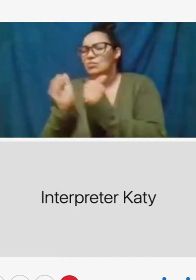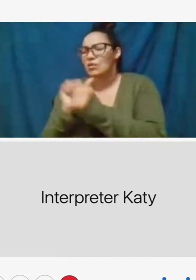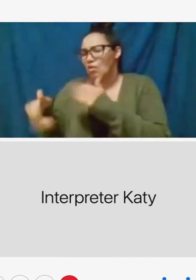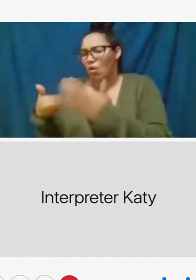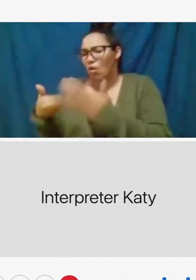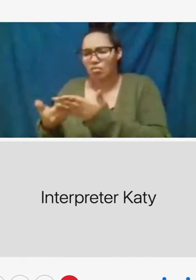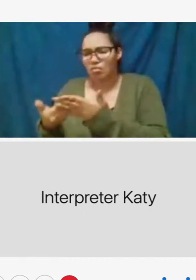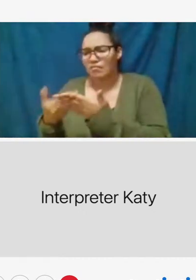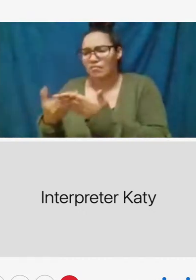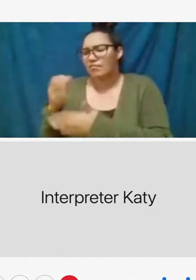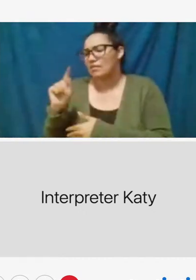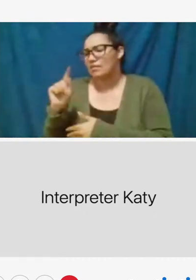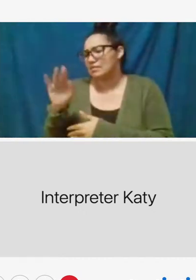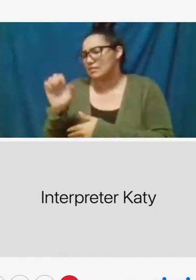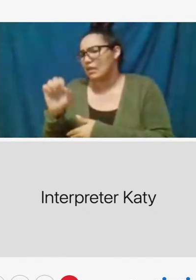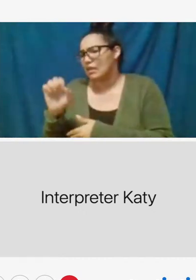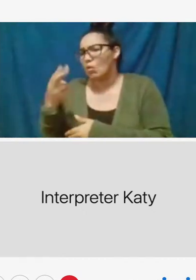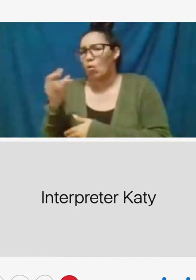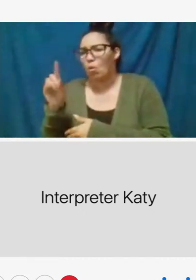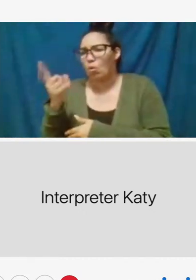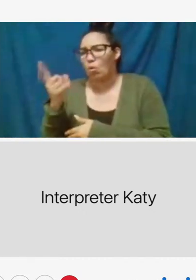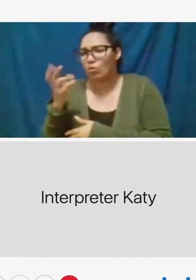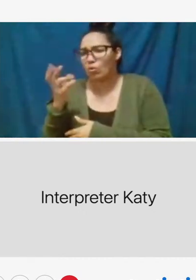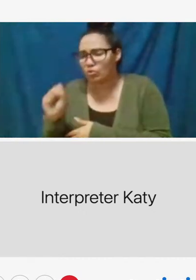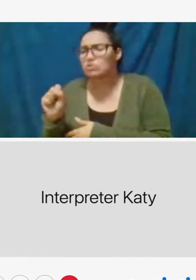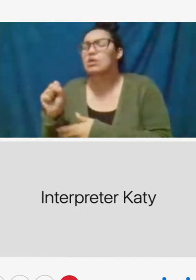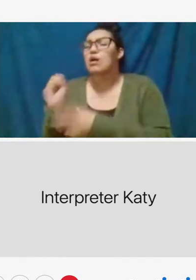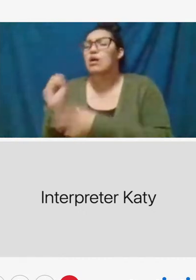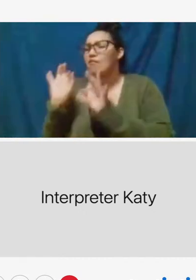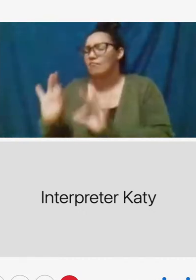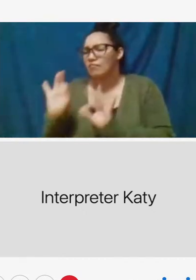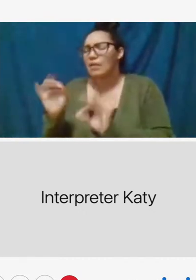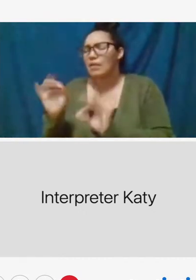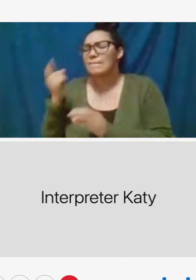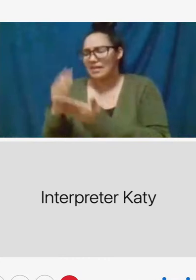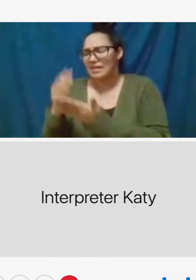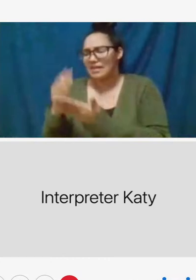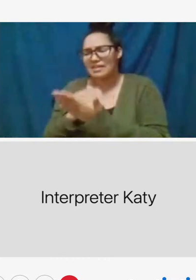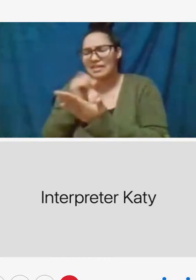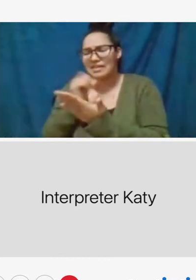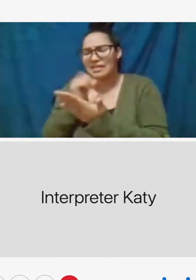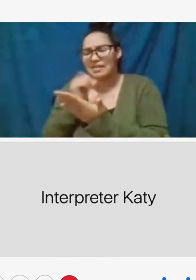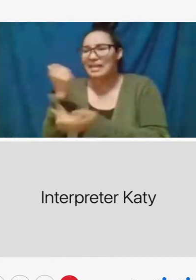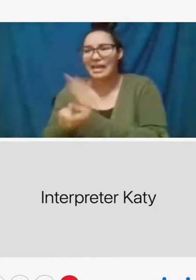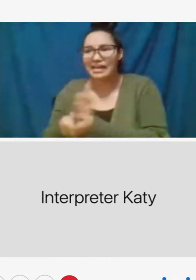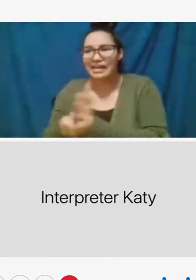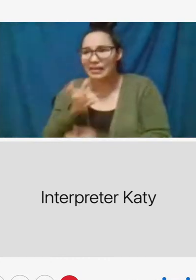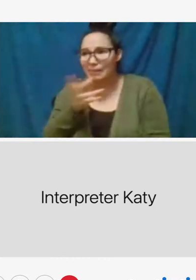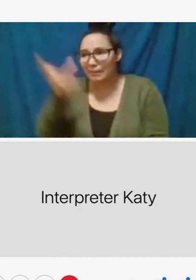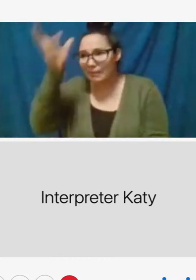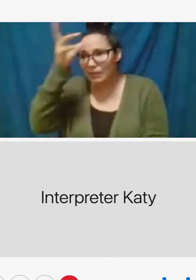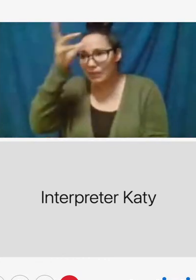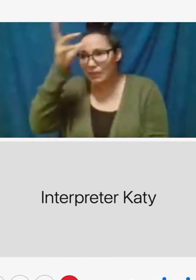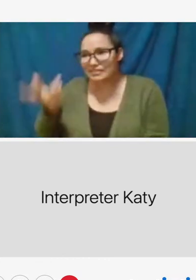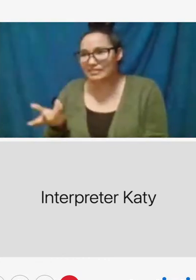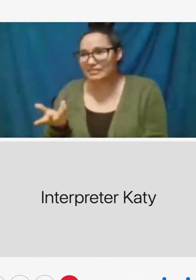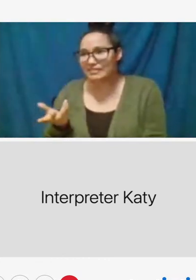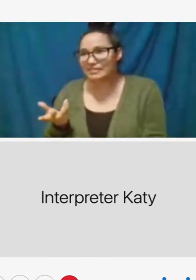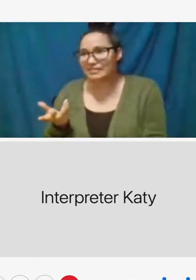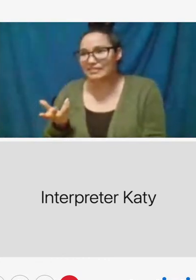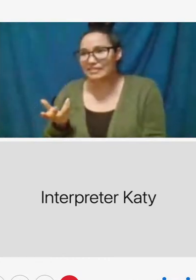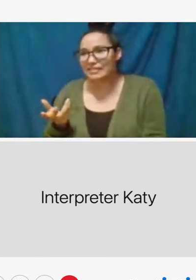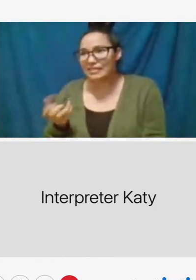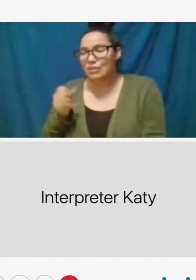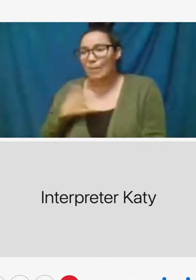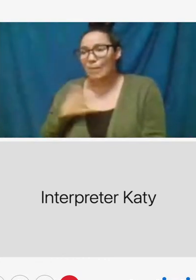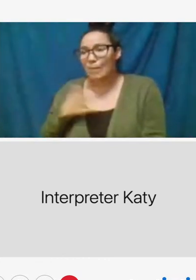on that list what I didn't see on the list were parents so here I'm going to put my parent ahe on